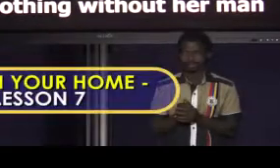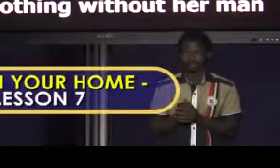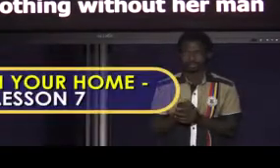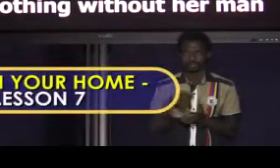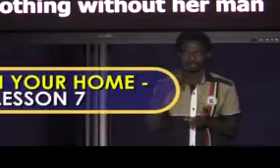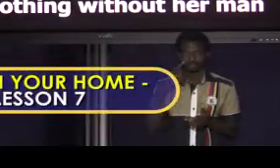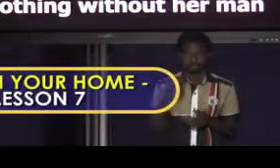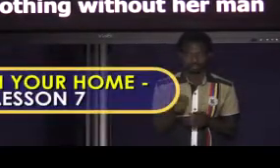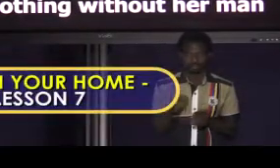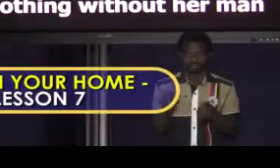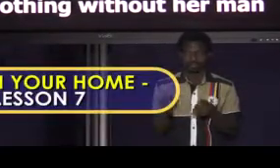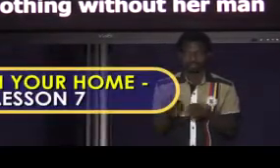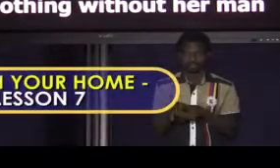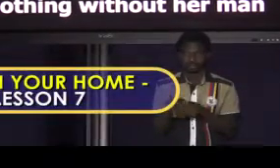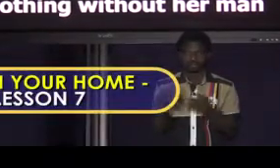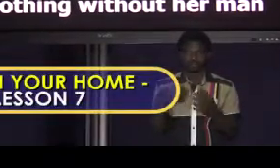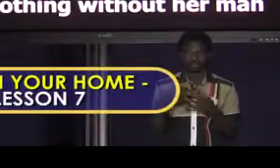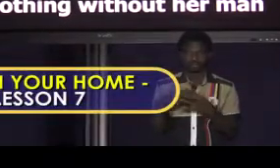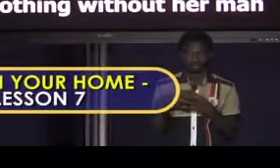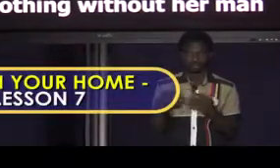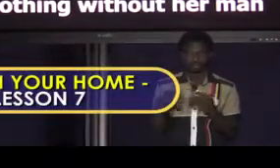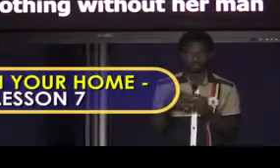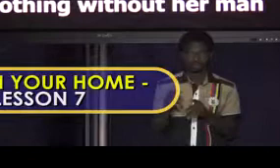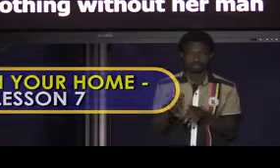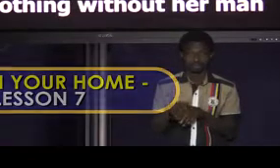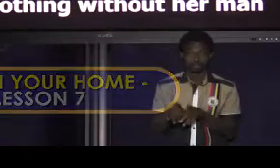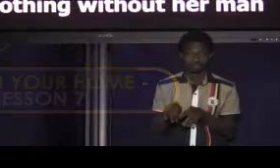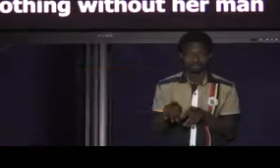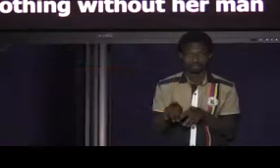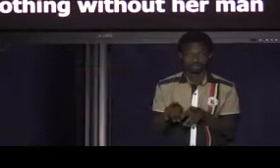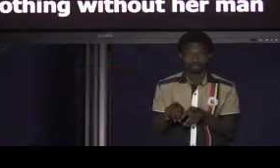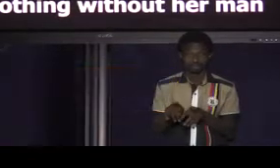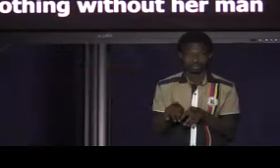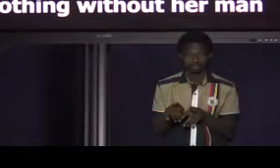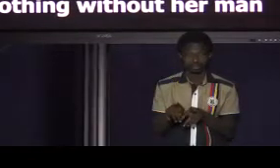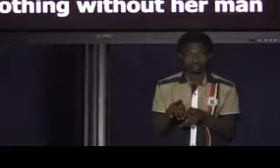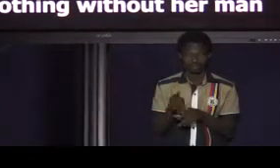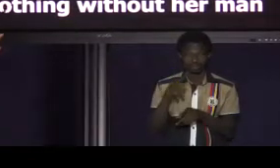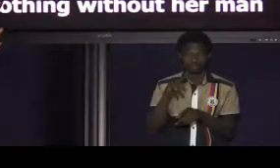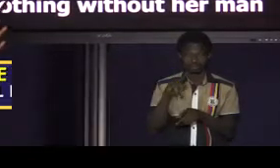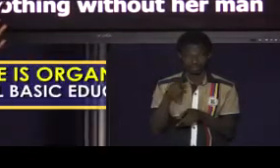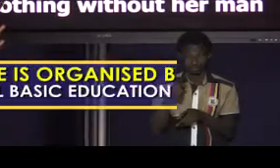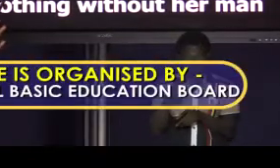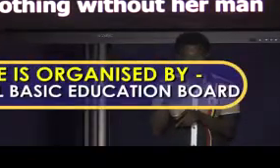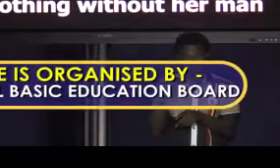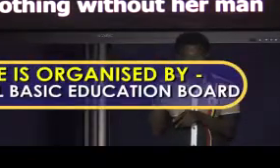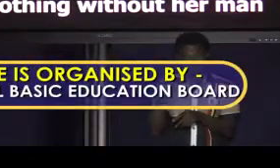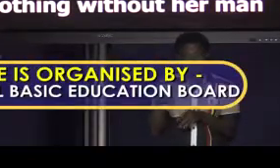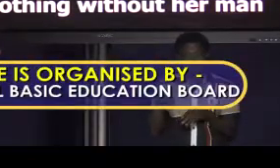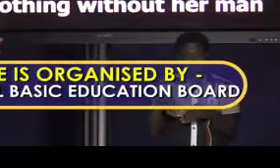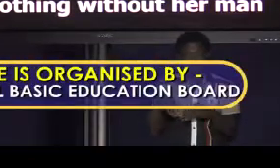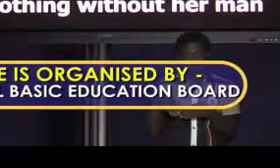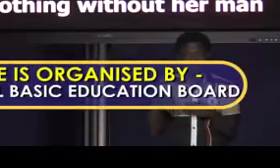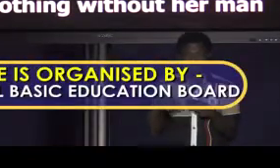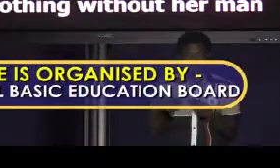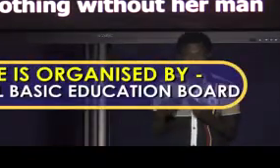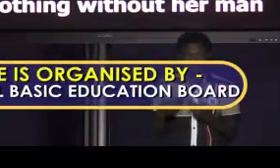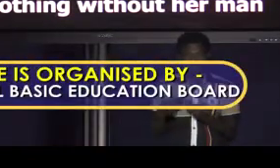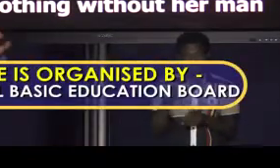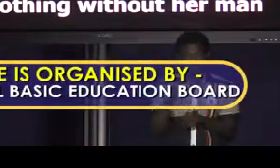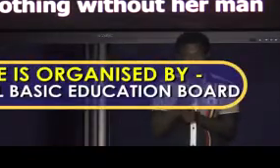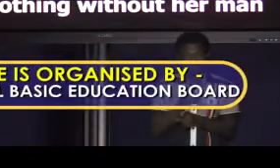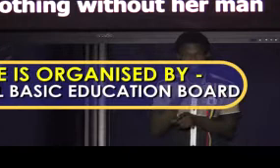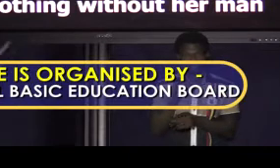The same sentence but different placement of punctuation marks give just